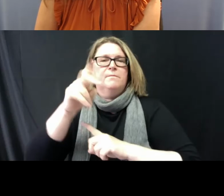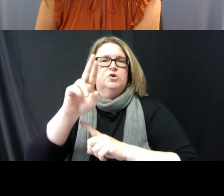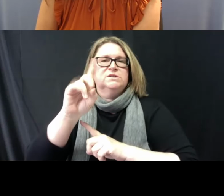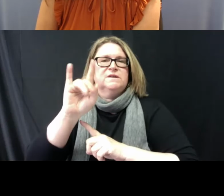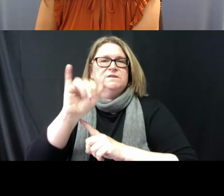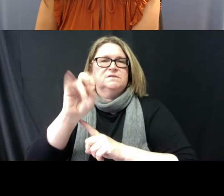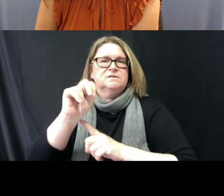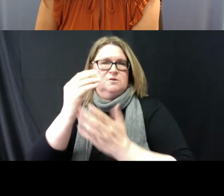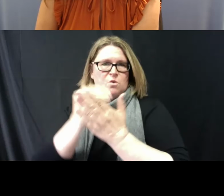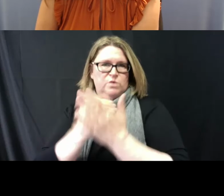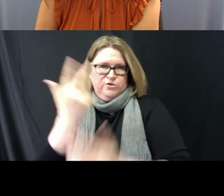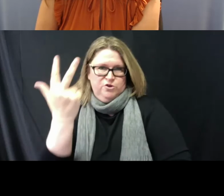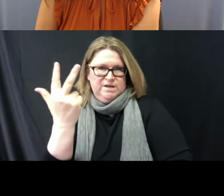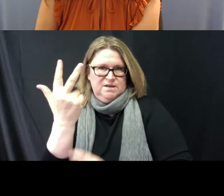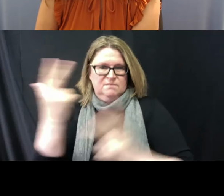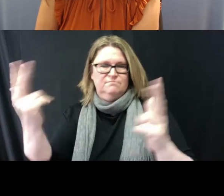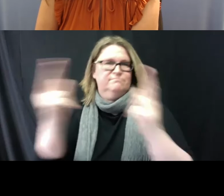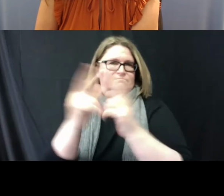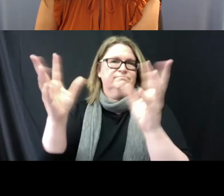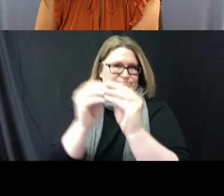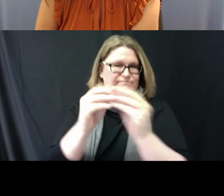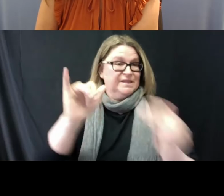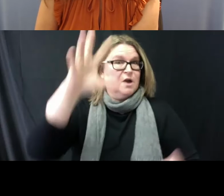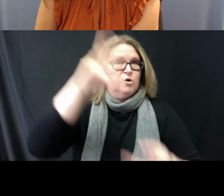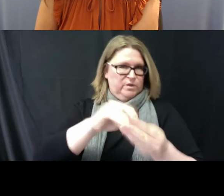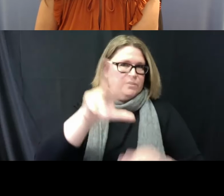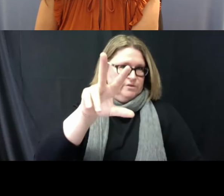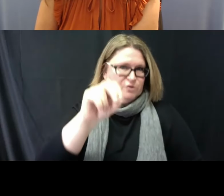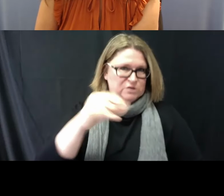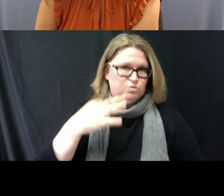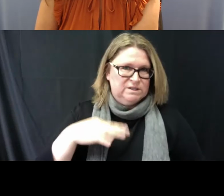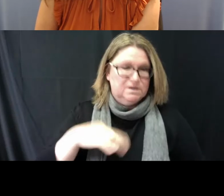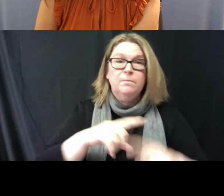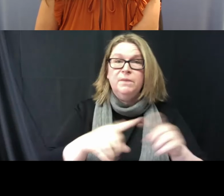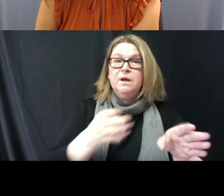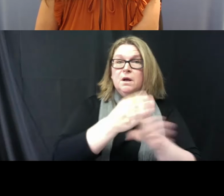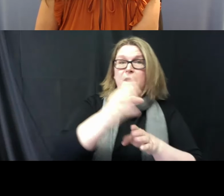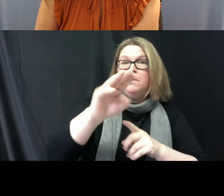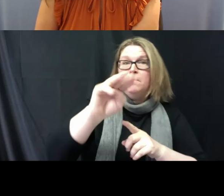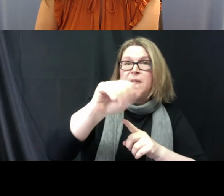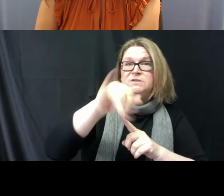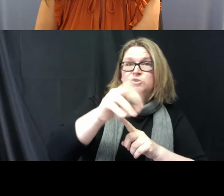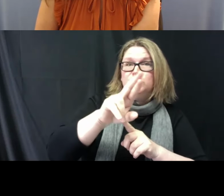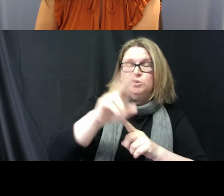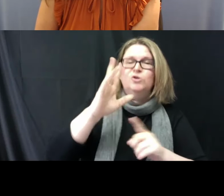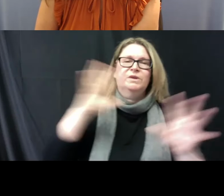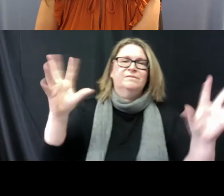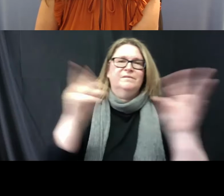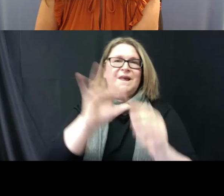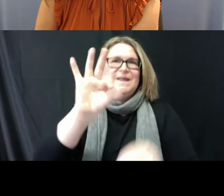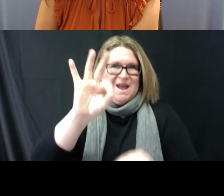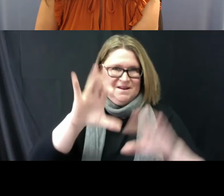So you'll have 3 and then 3 more between those couple of years, which is a total of